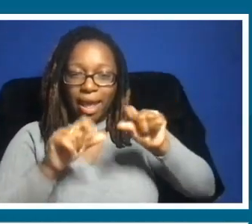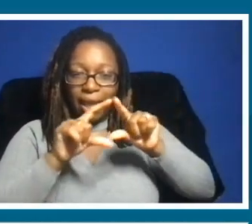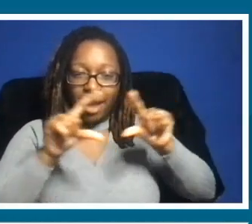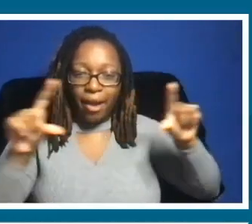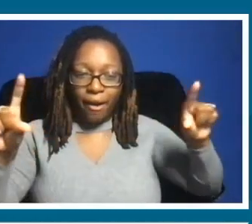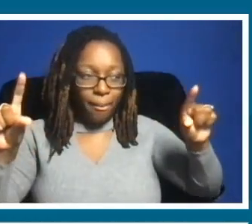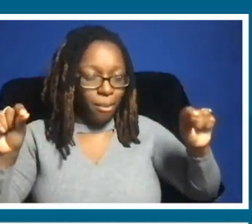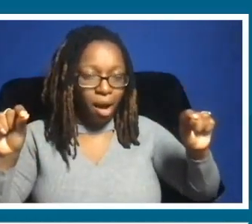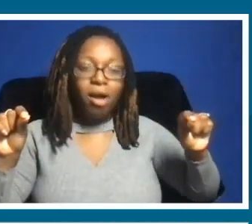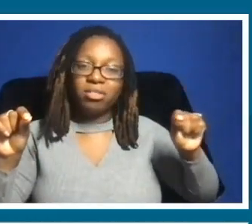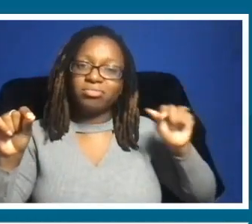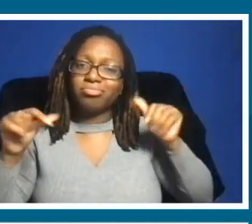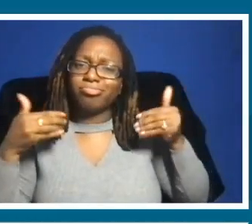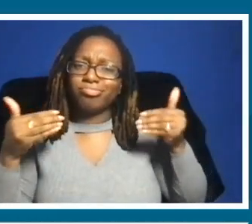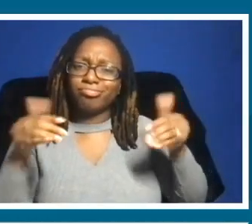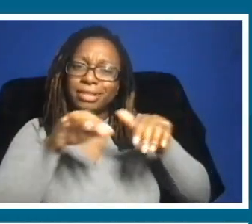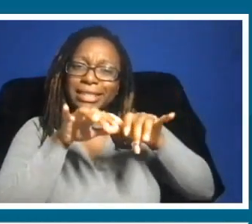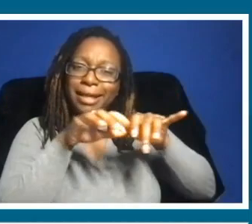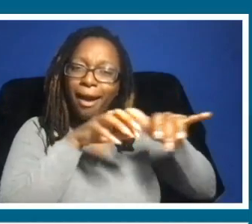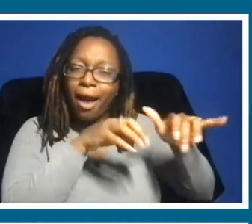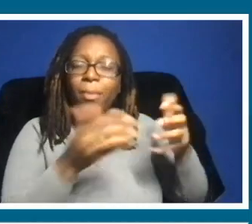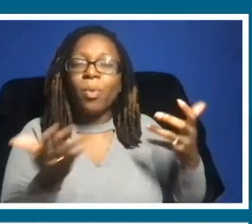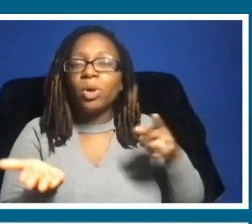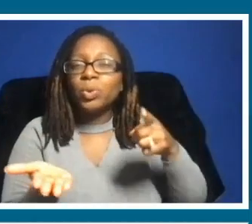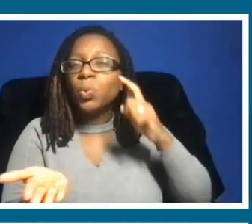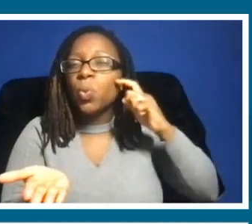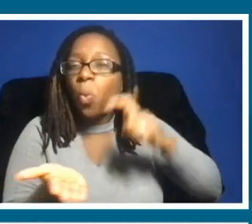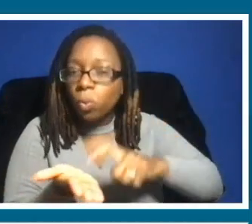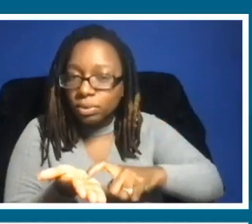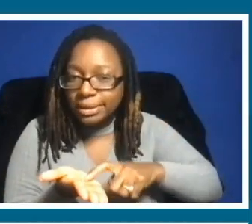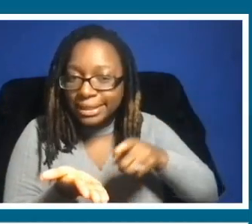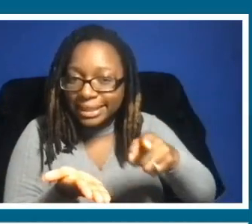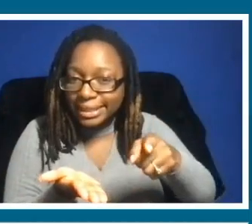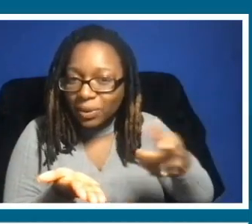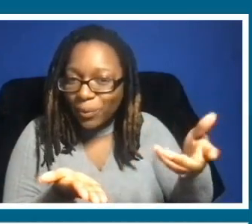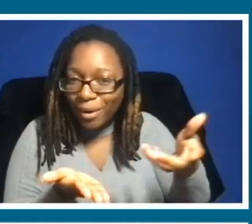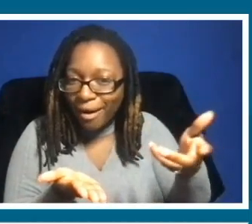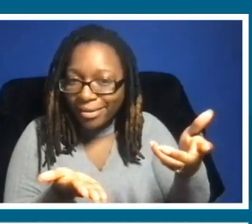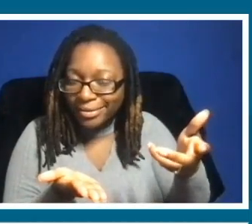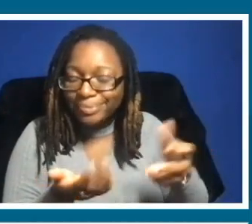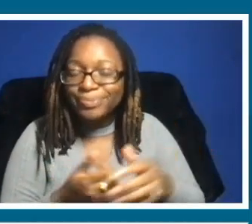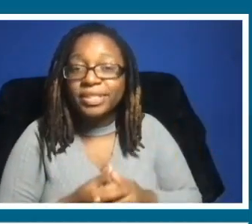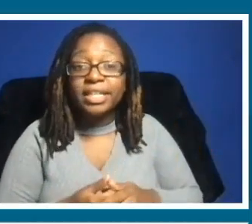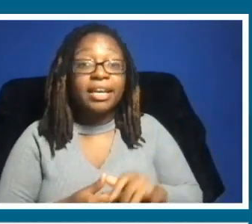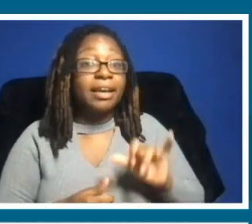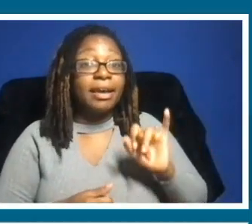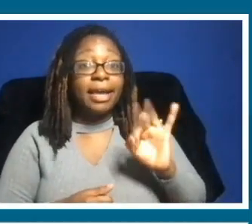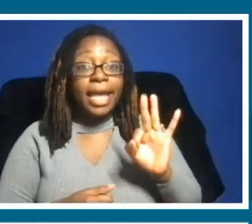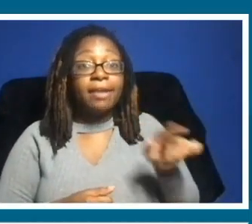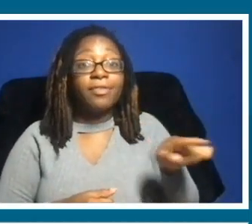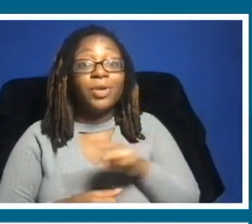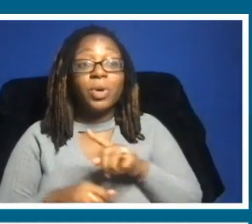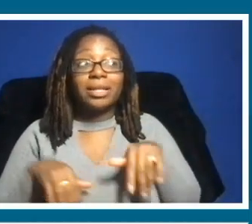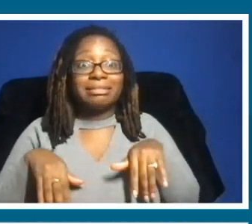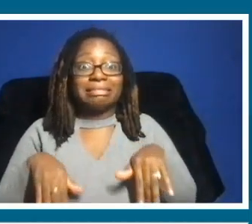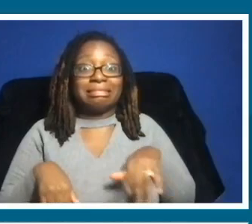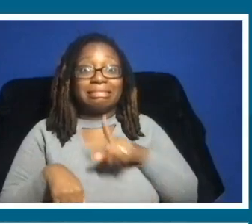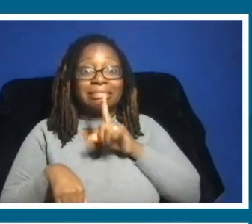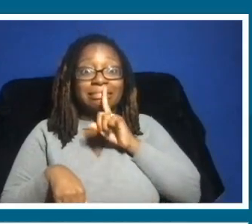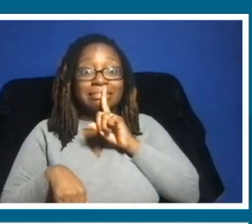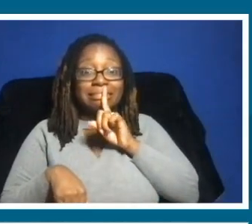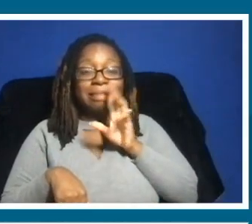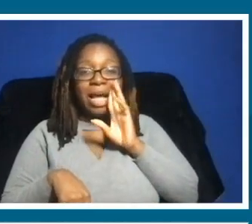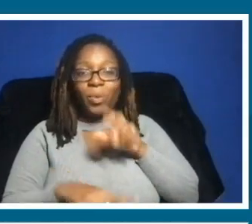are noticing about this photograph. And if we don't hear from some of you soon, I'm going to start picking on Allison